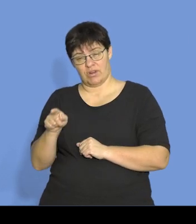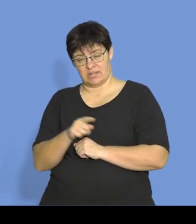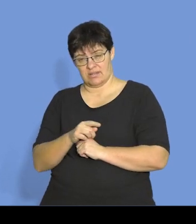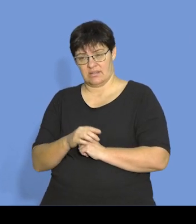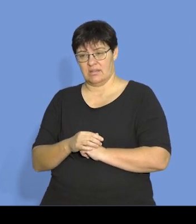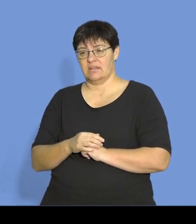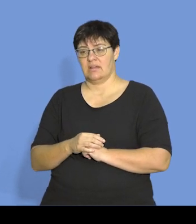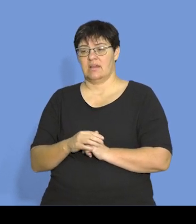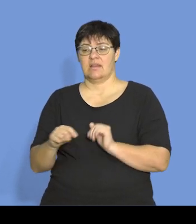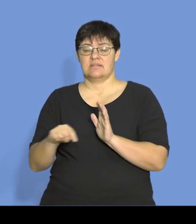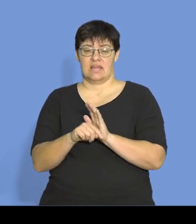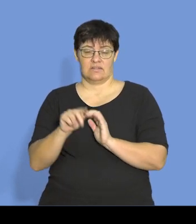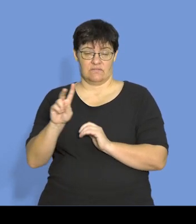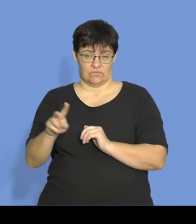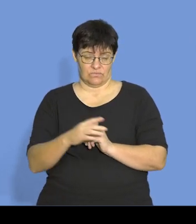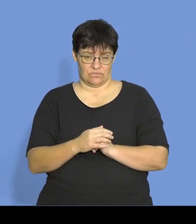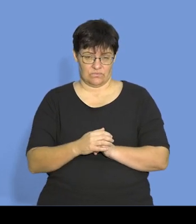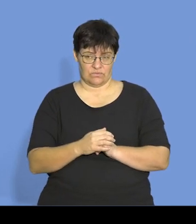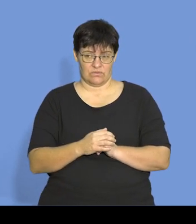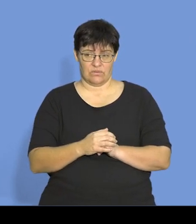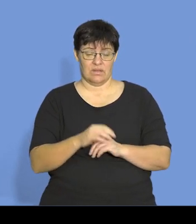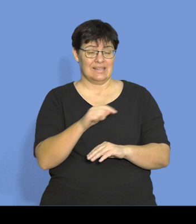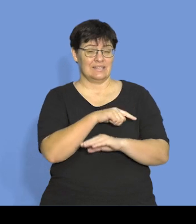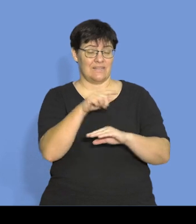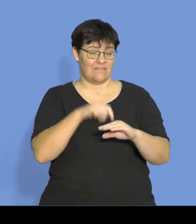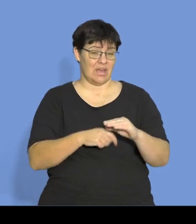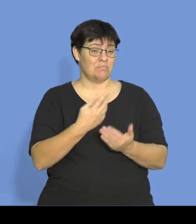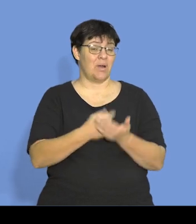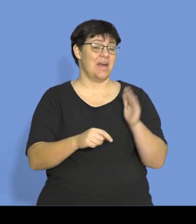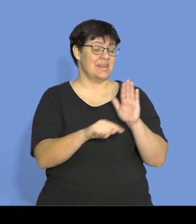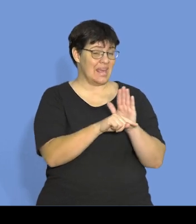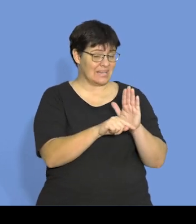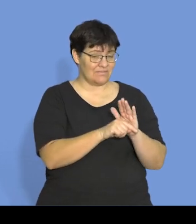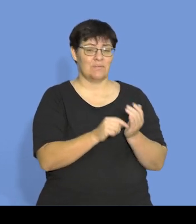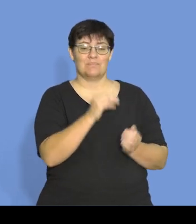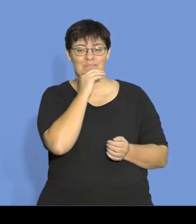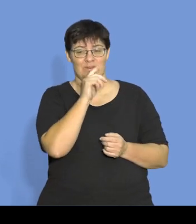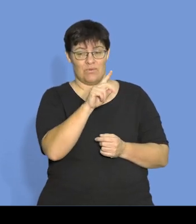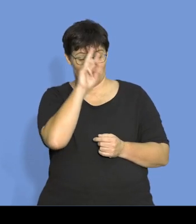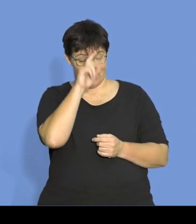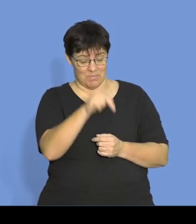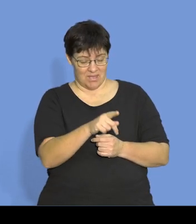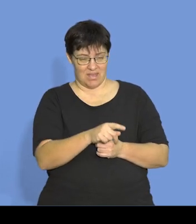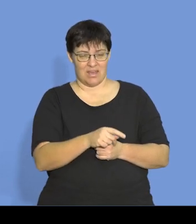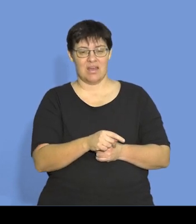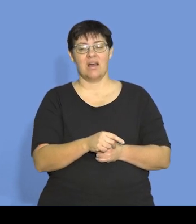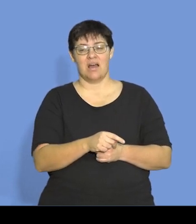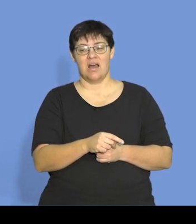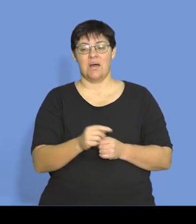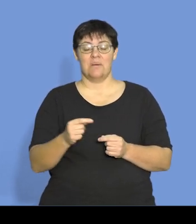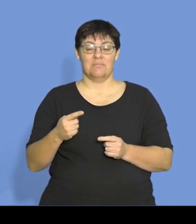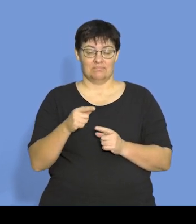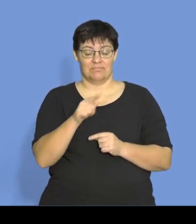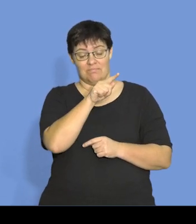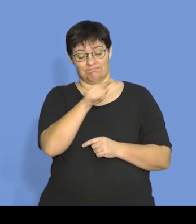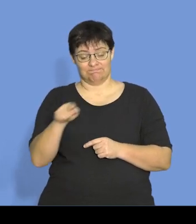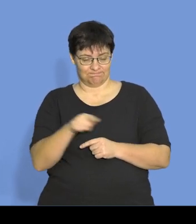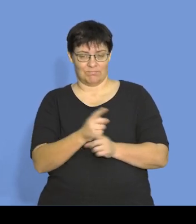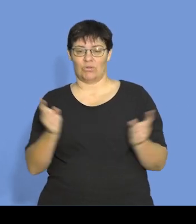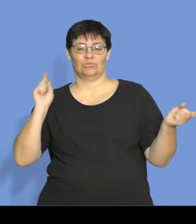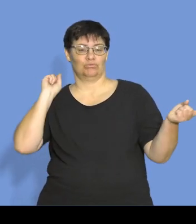2x is greater than negative 2. Divide both sides by negative 2. Remember,